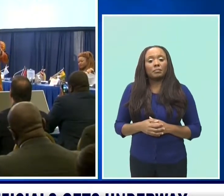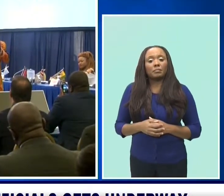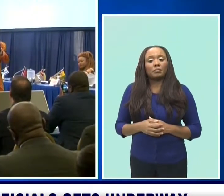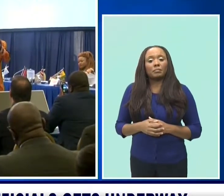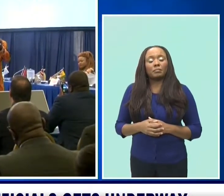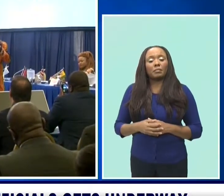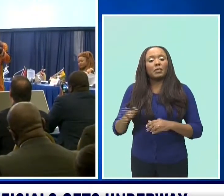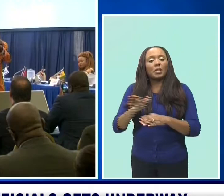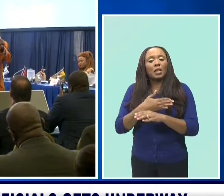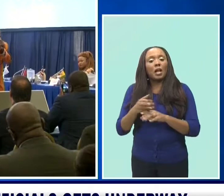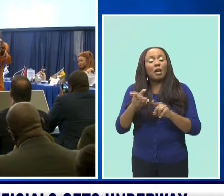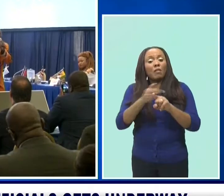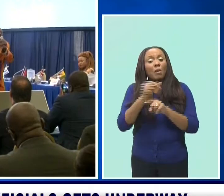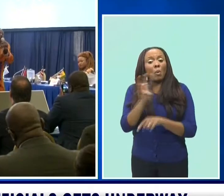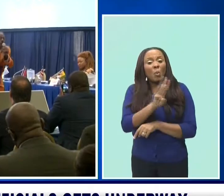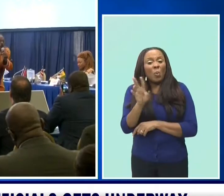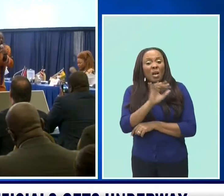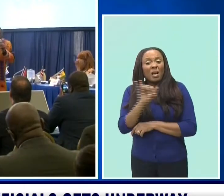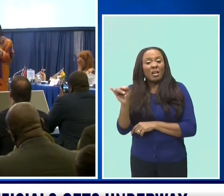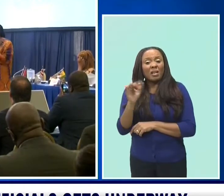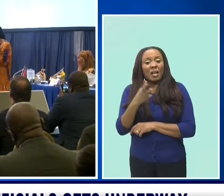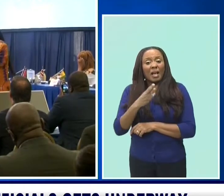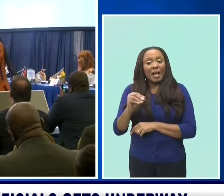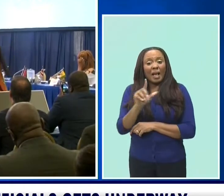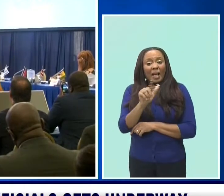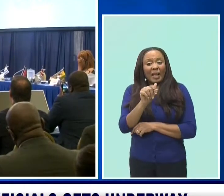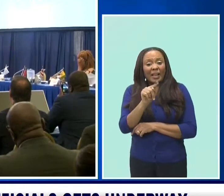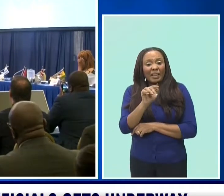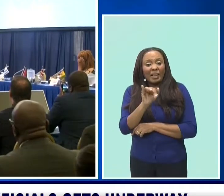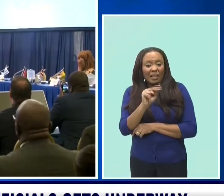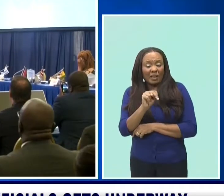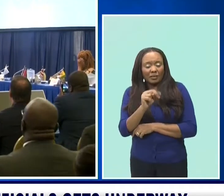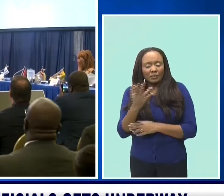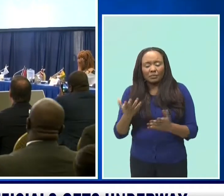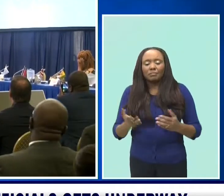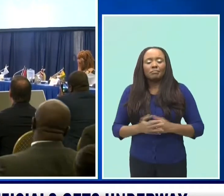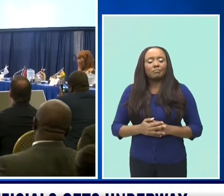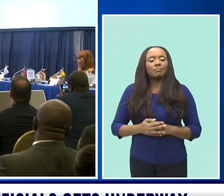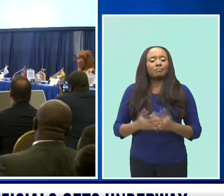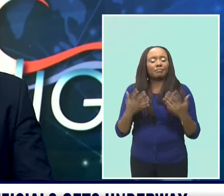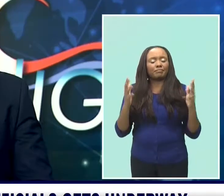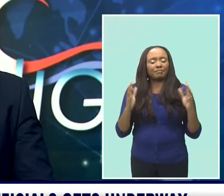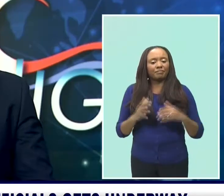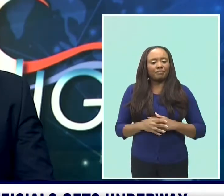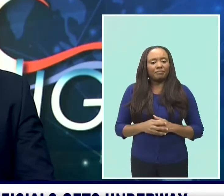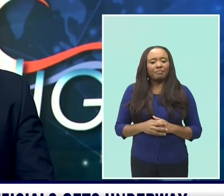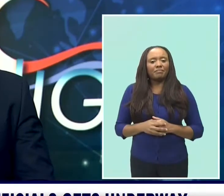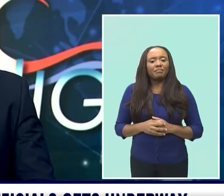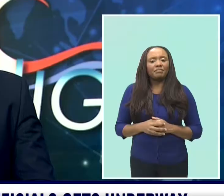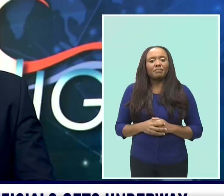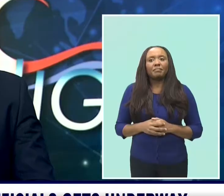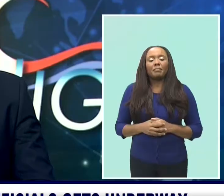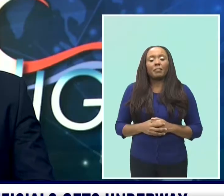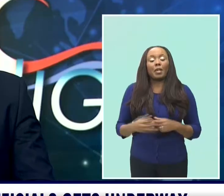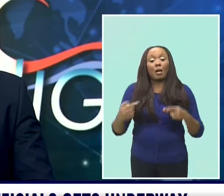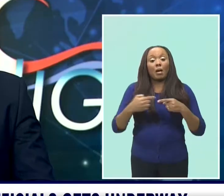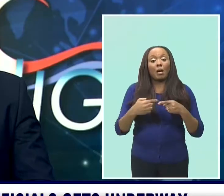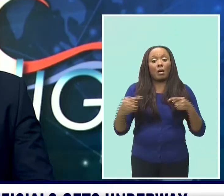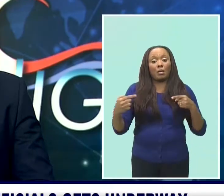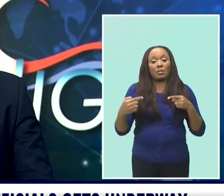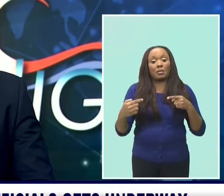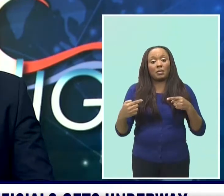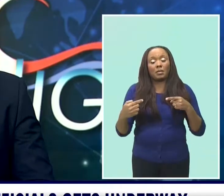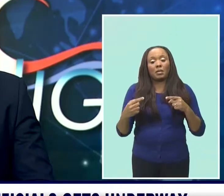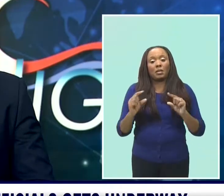Indian and Latin culture to grow. Sharika Griffith, CBC News. The opposition People's